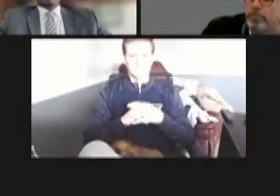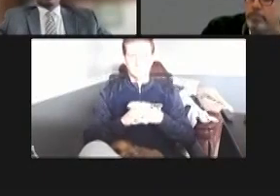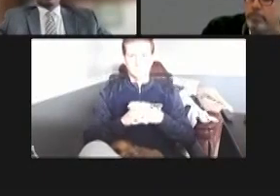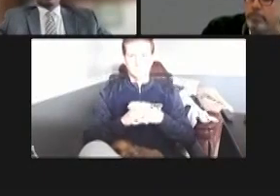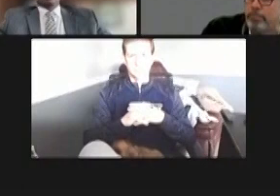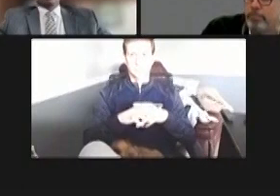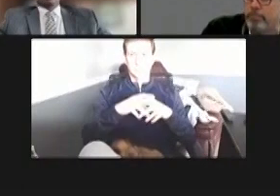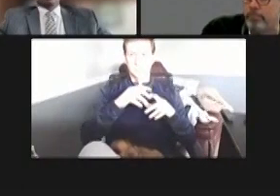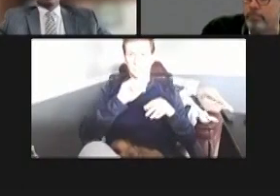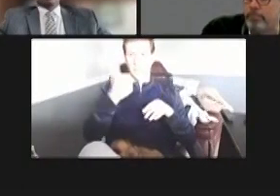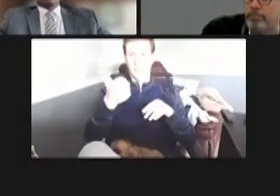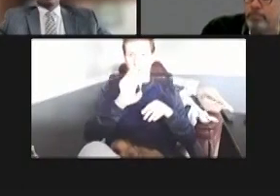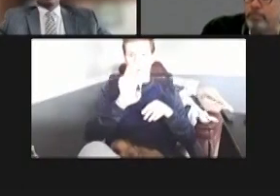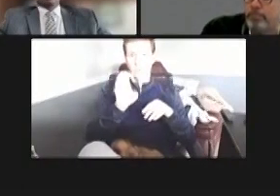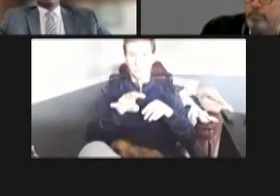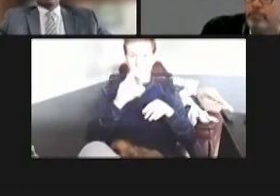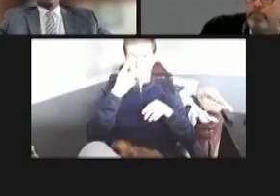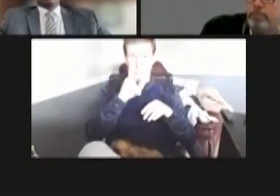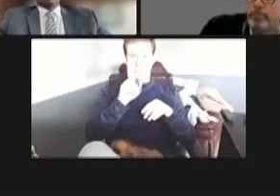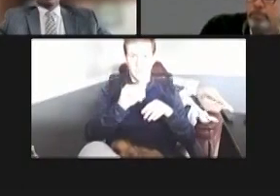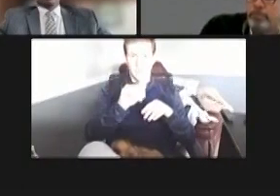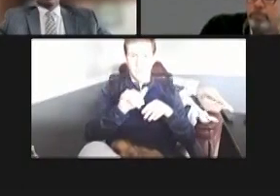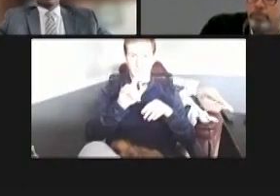Okay. Any other questions for Kyle?